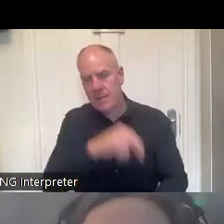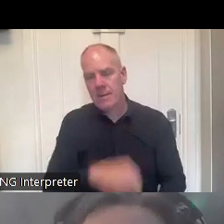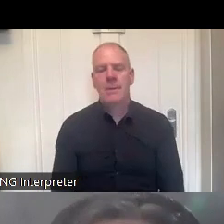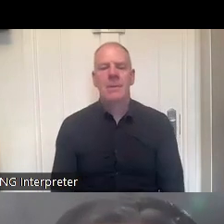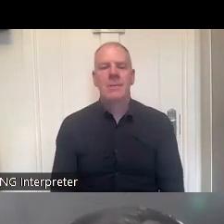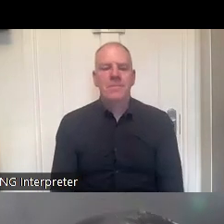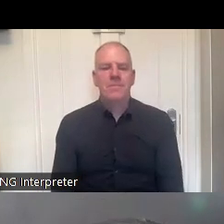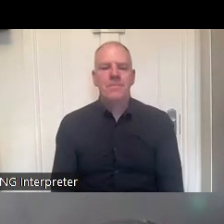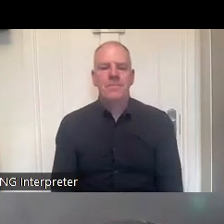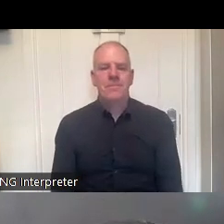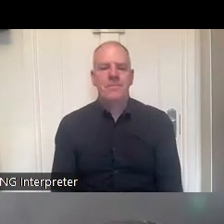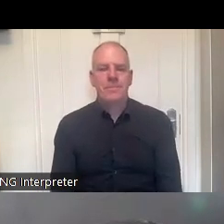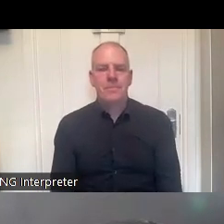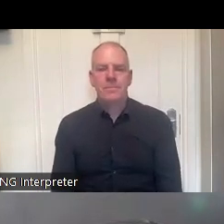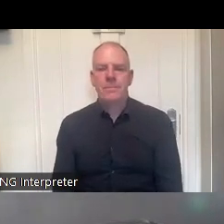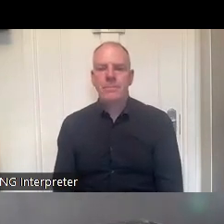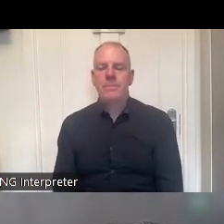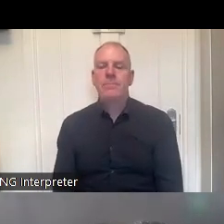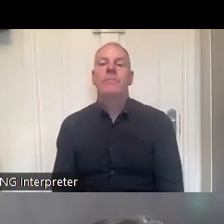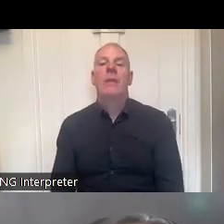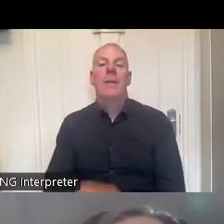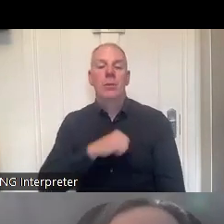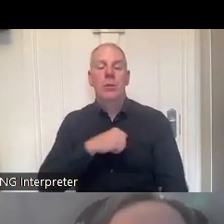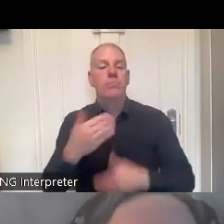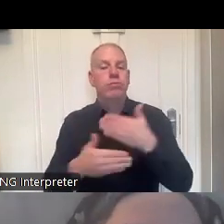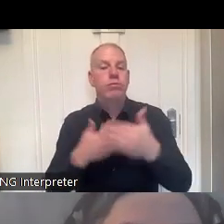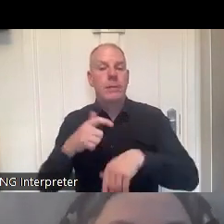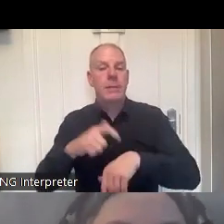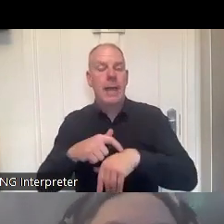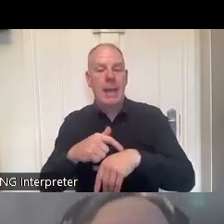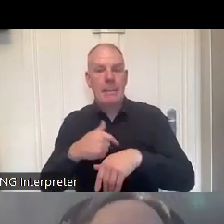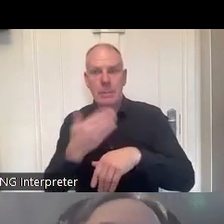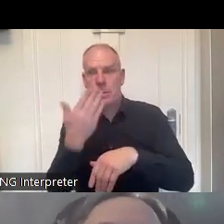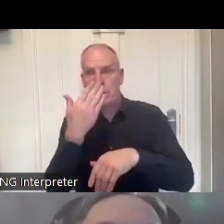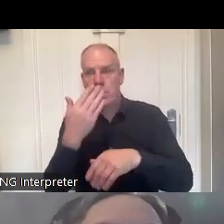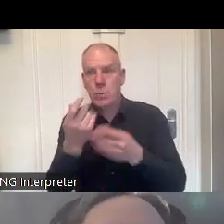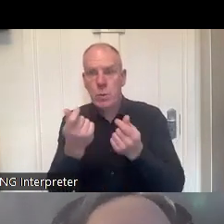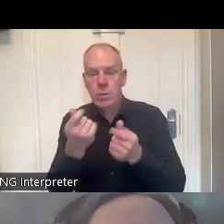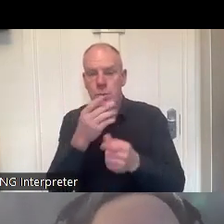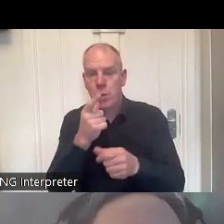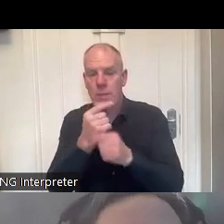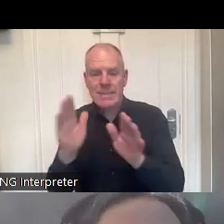next step, and I'm sure I'm probably coming to the end of my time for talking, but